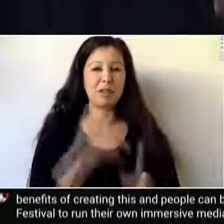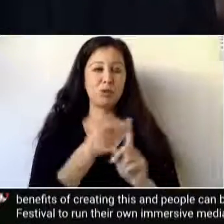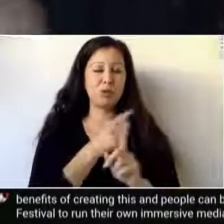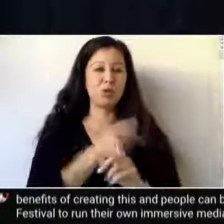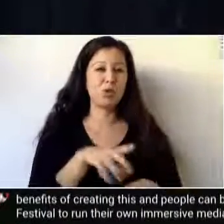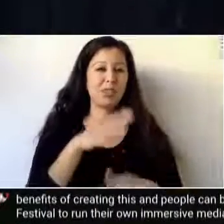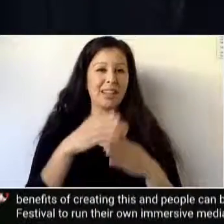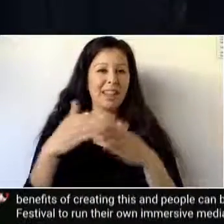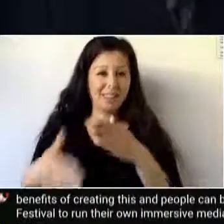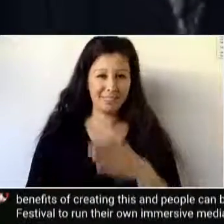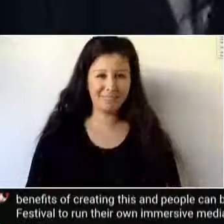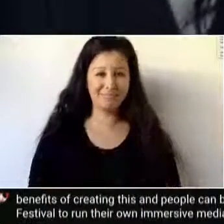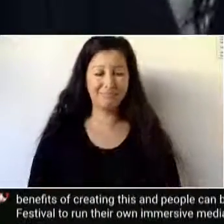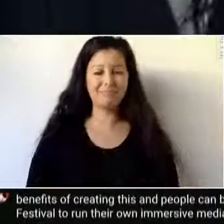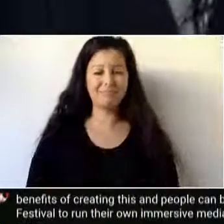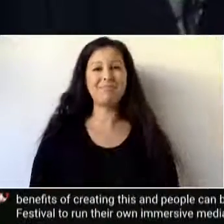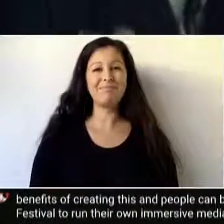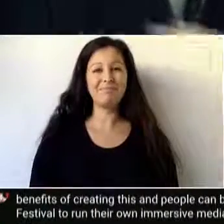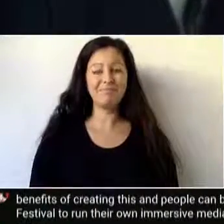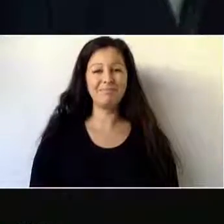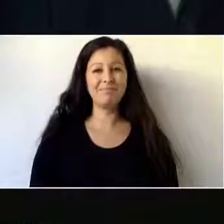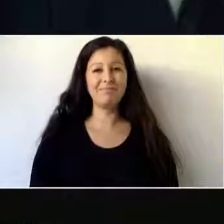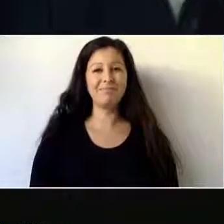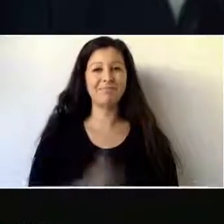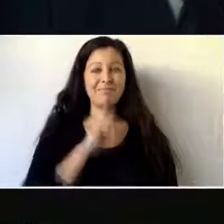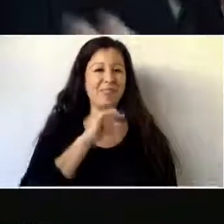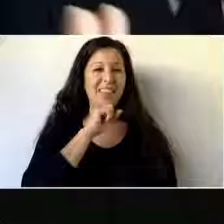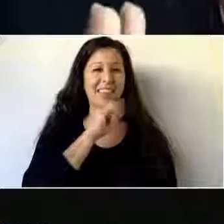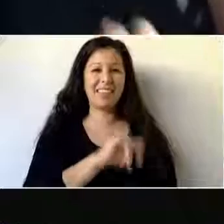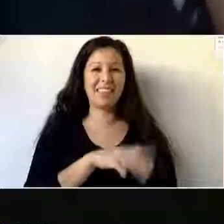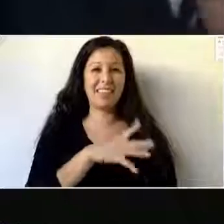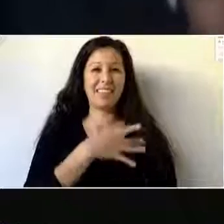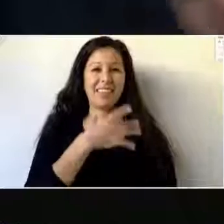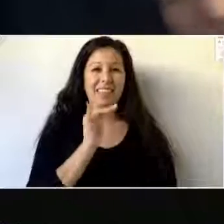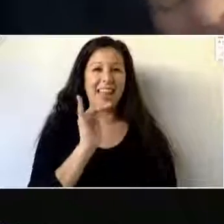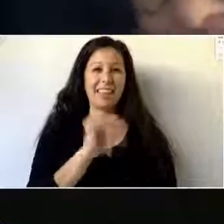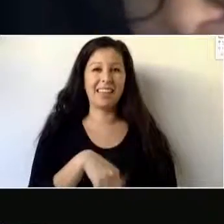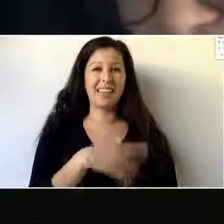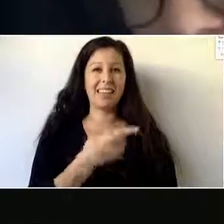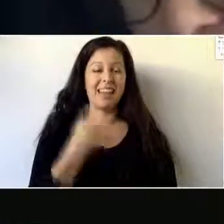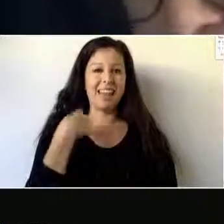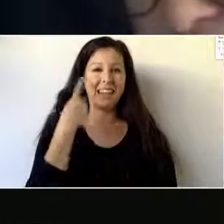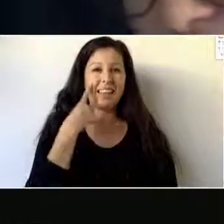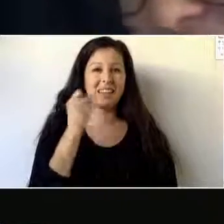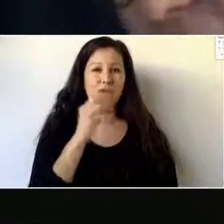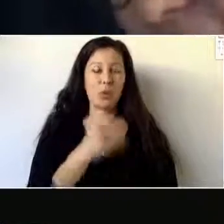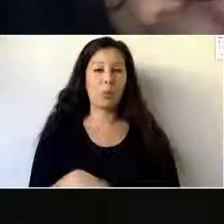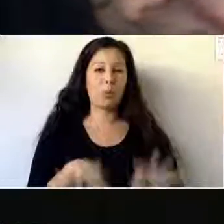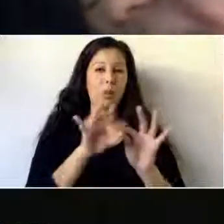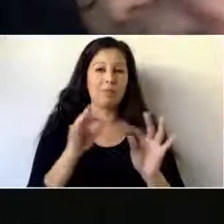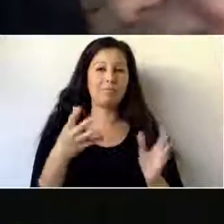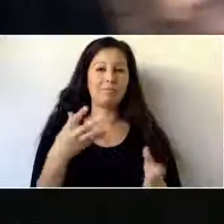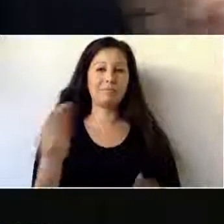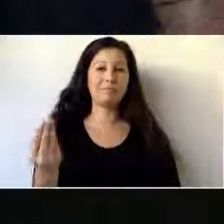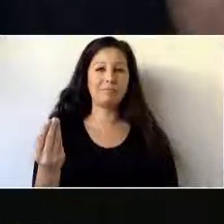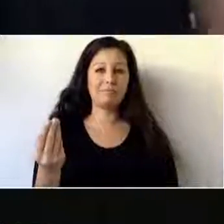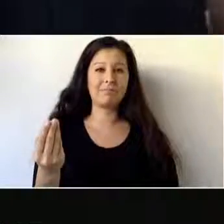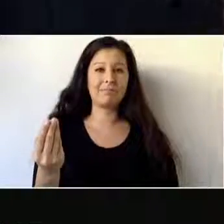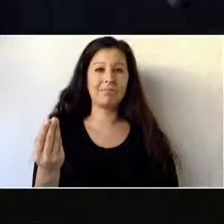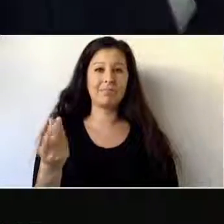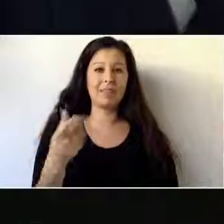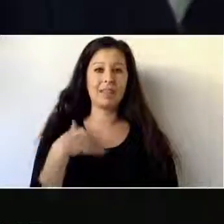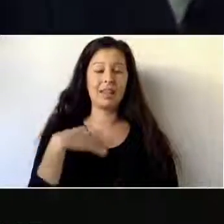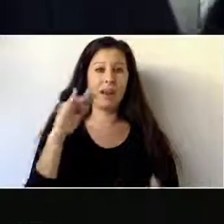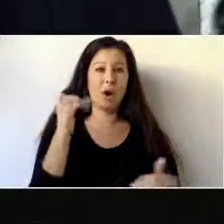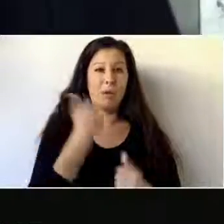end this talk. I really love that. Like, that is, I think, so so important, and I hope everyone